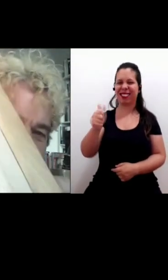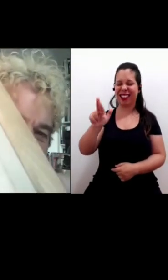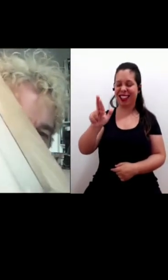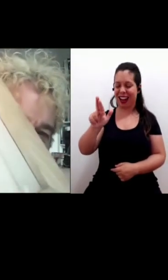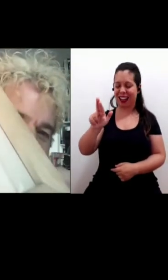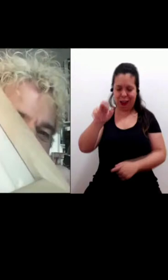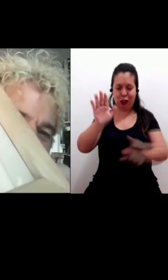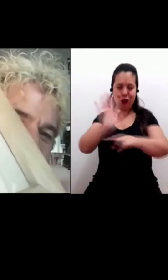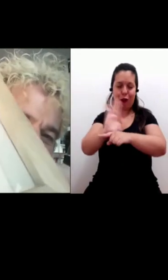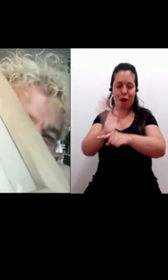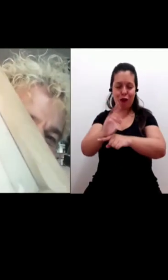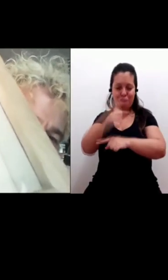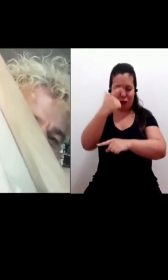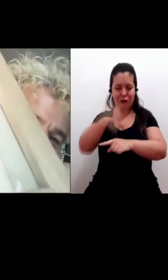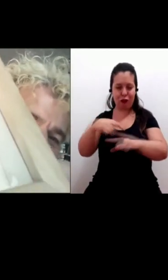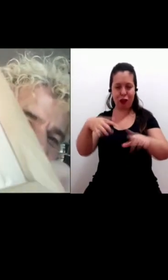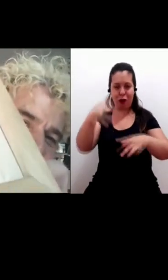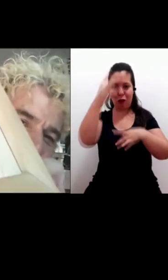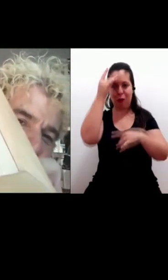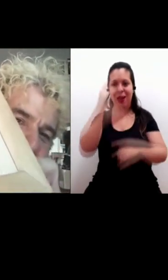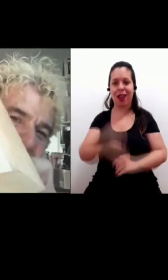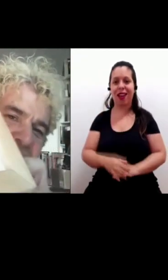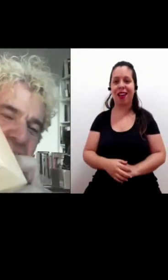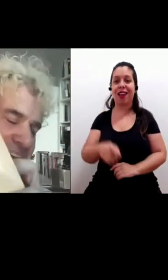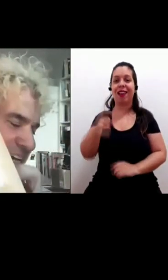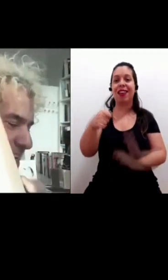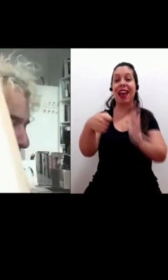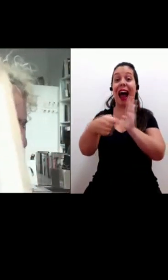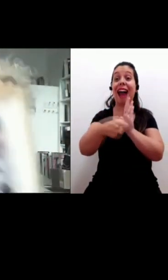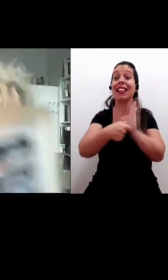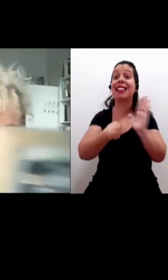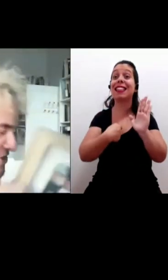he signed it. You're not going to see.